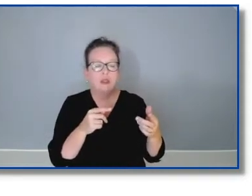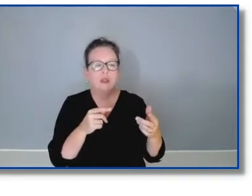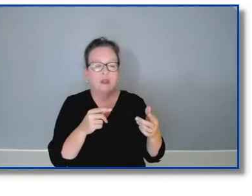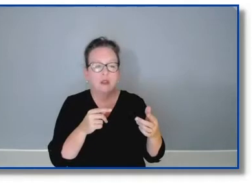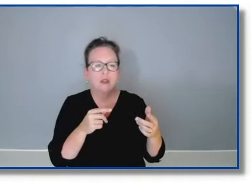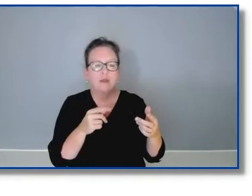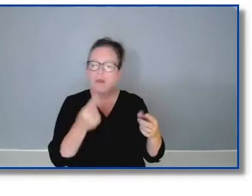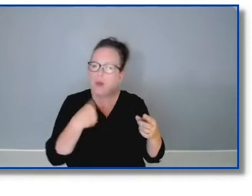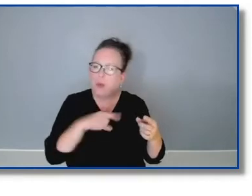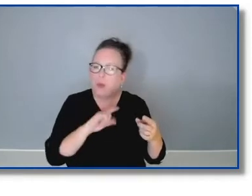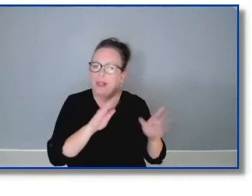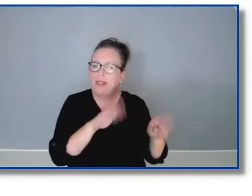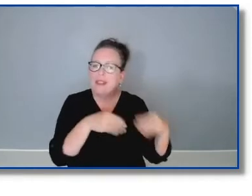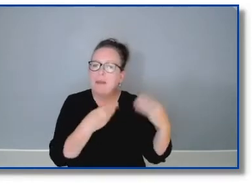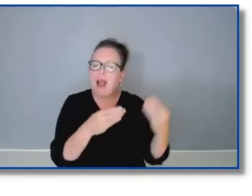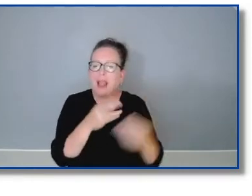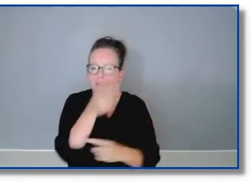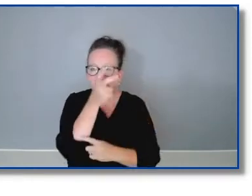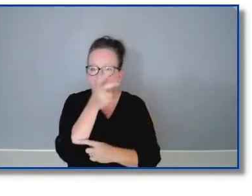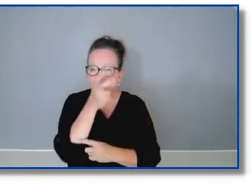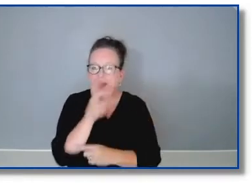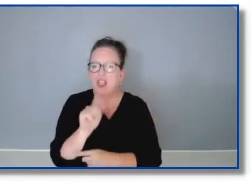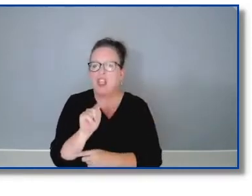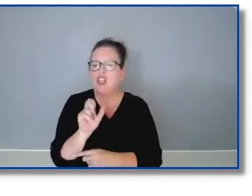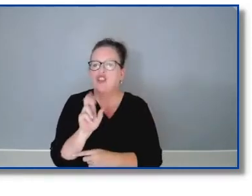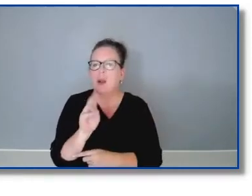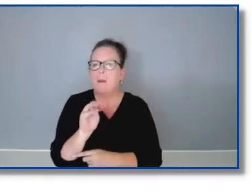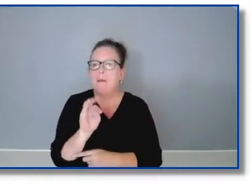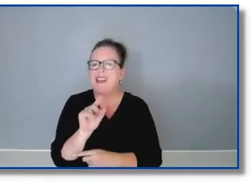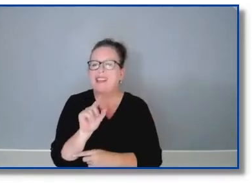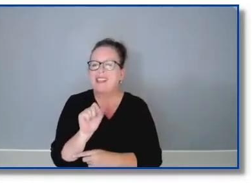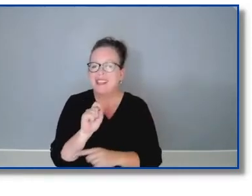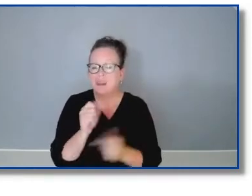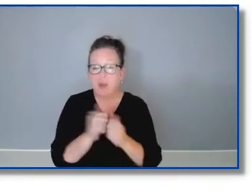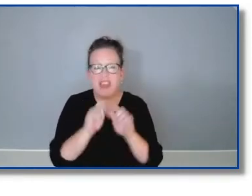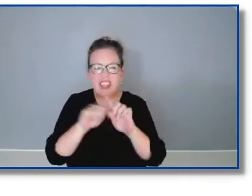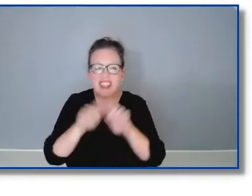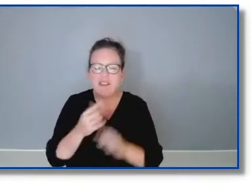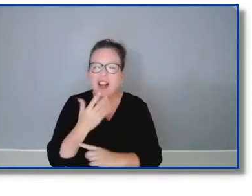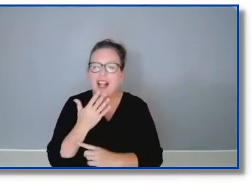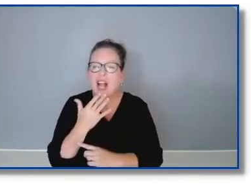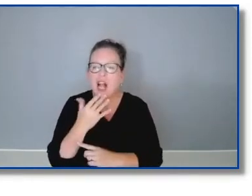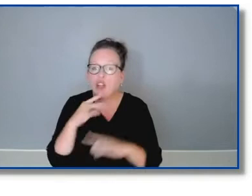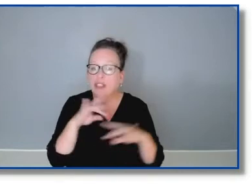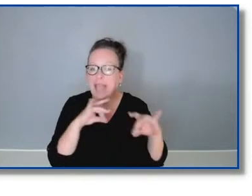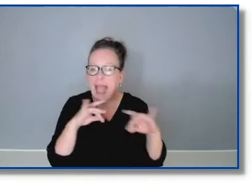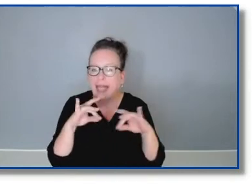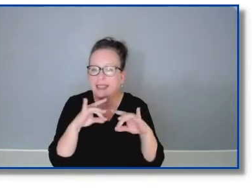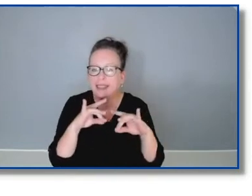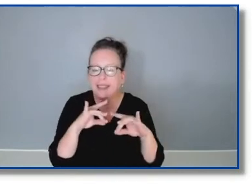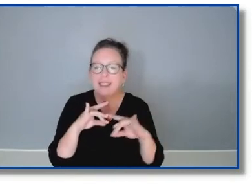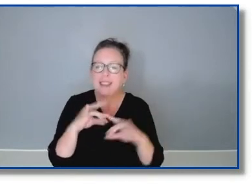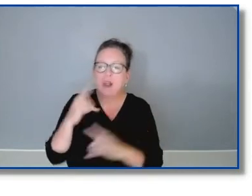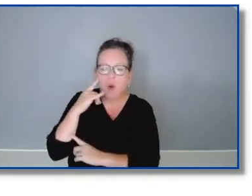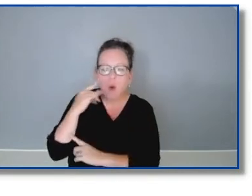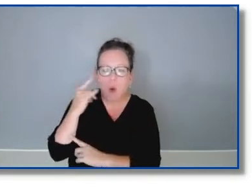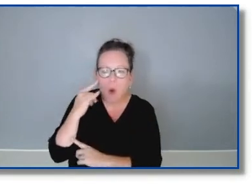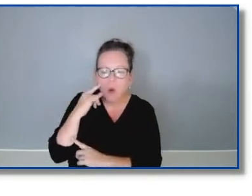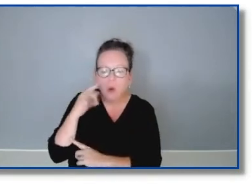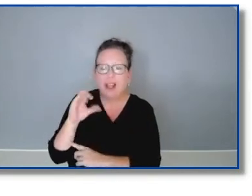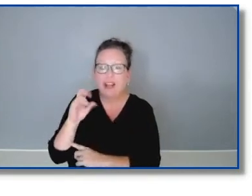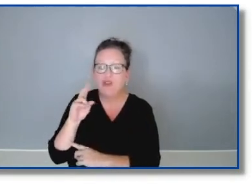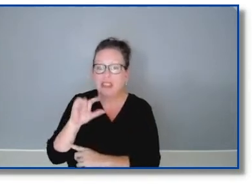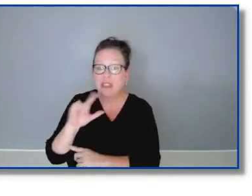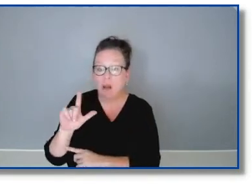We supplied termites with vividly colored sand, gold, and crystals. And since termites are